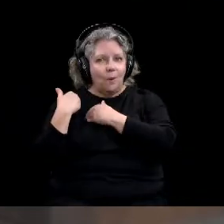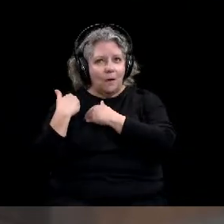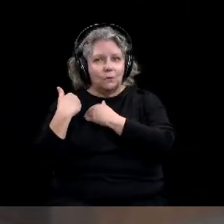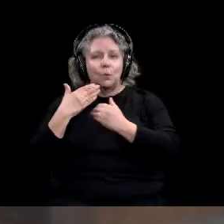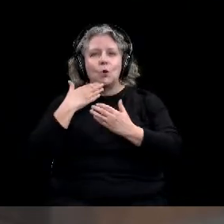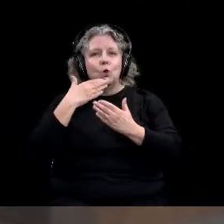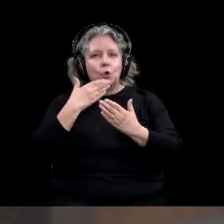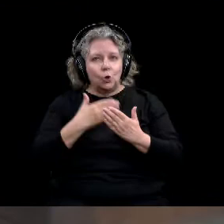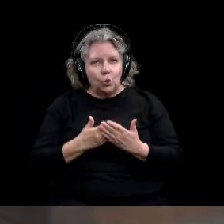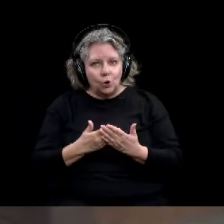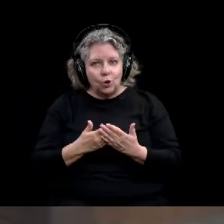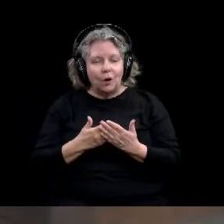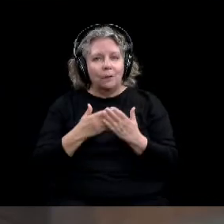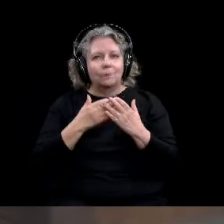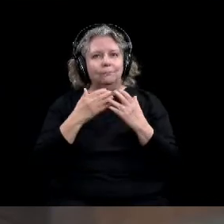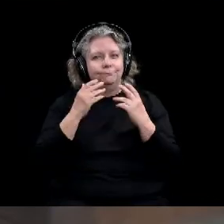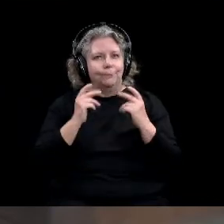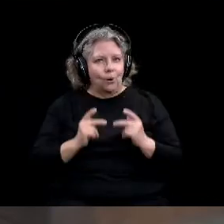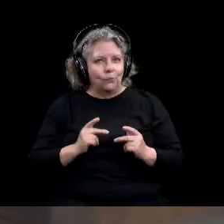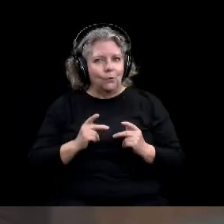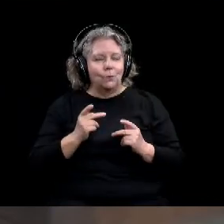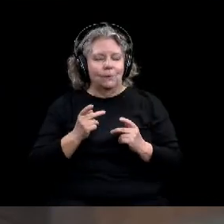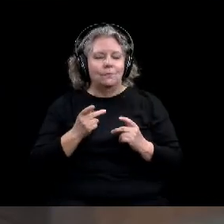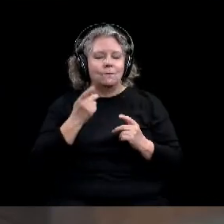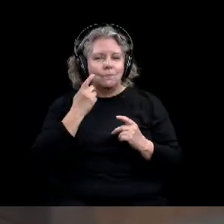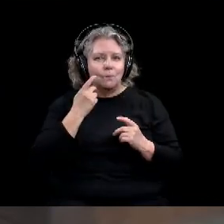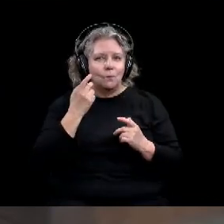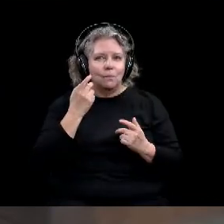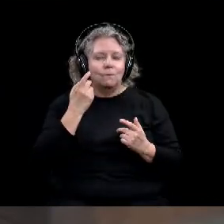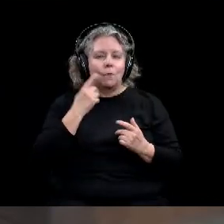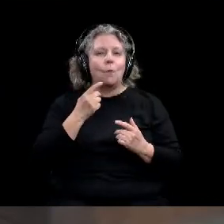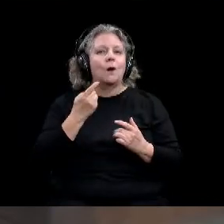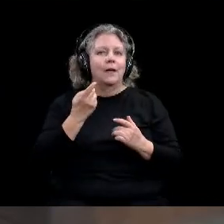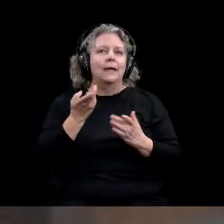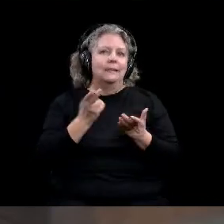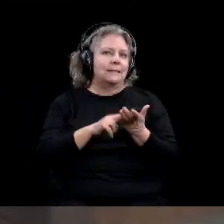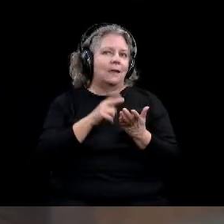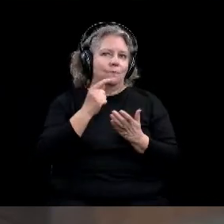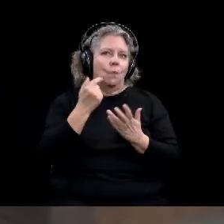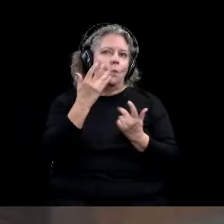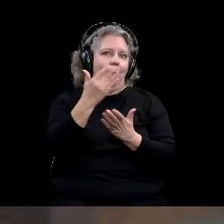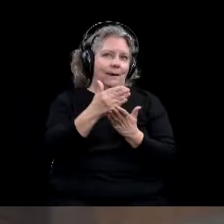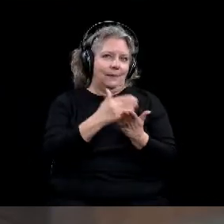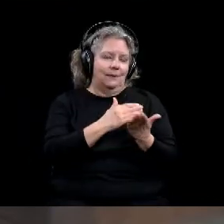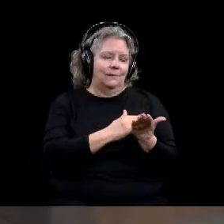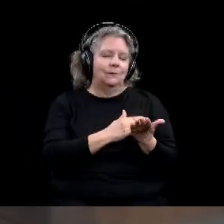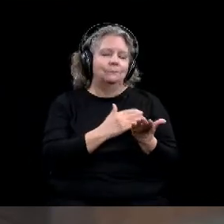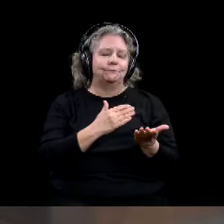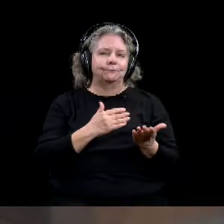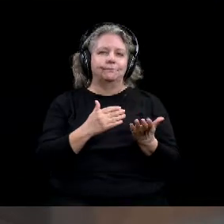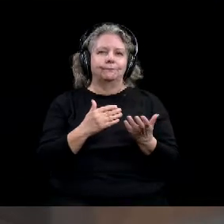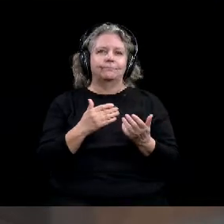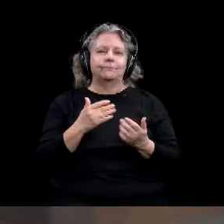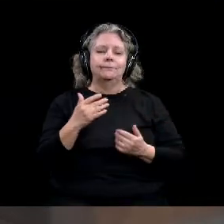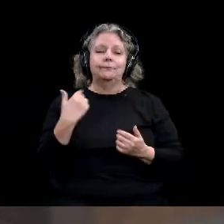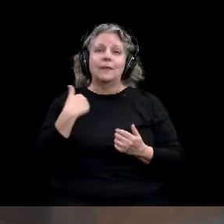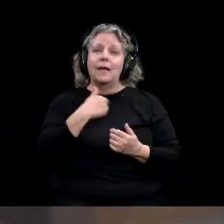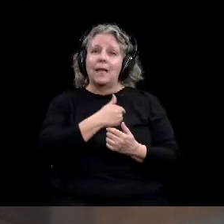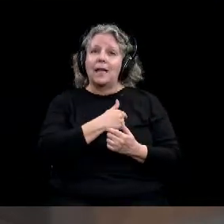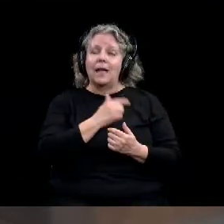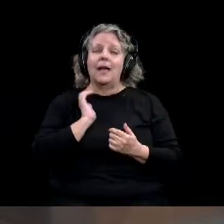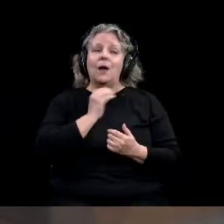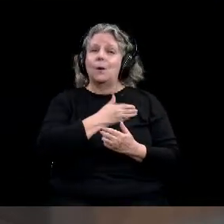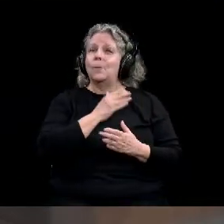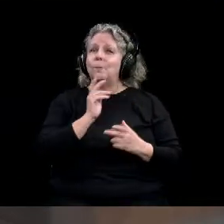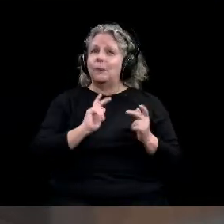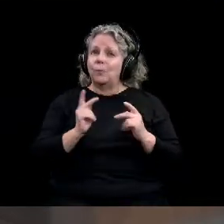20,000 people, and that is a testament to how well our citizens are responding, and Waco should be proud. Your public health district is committed to working